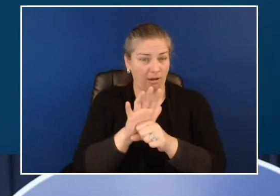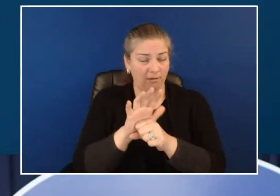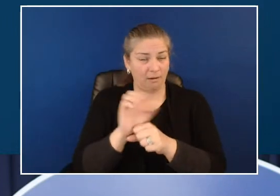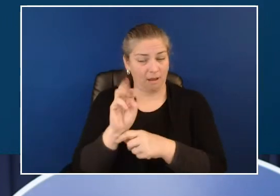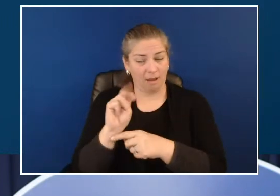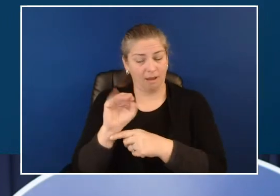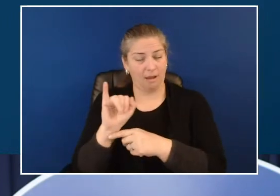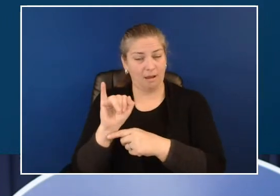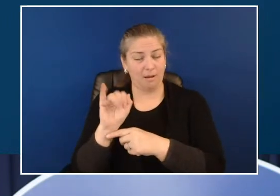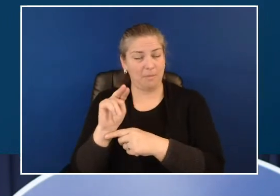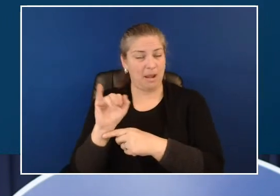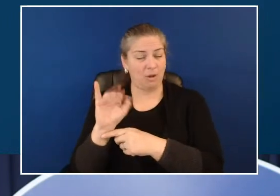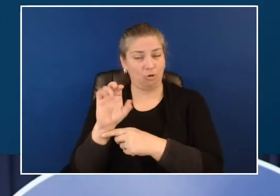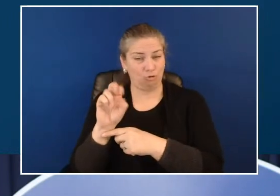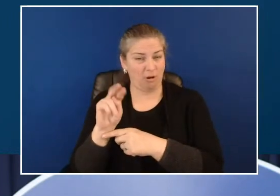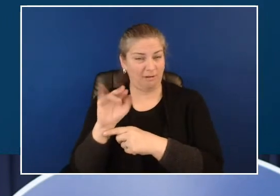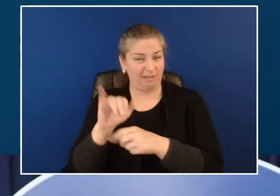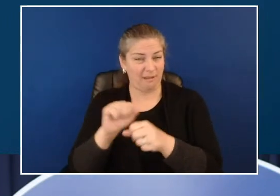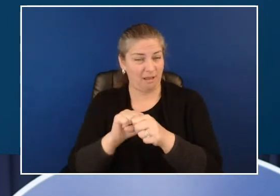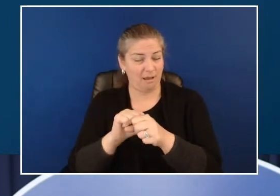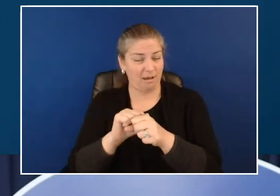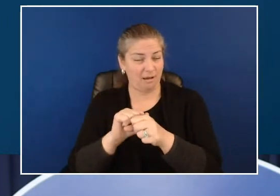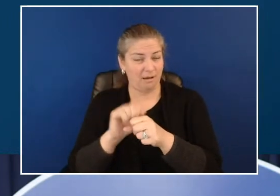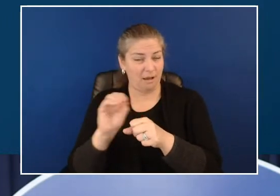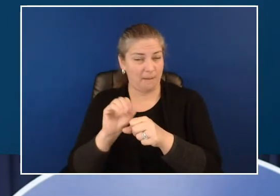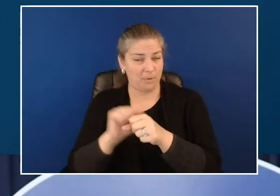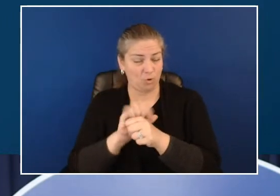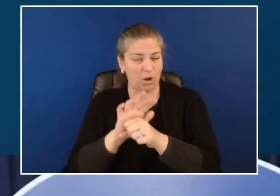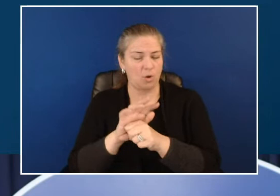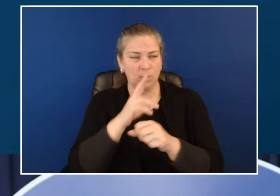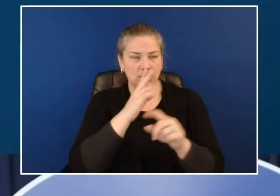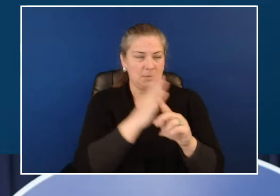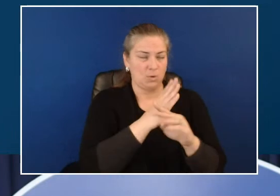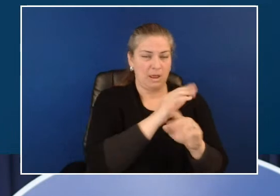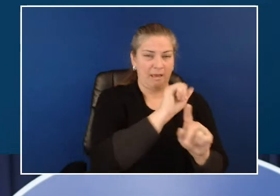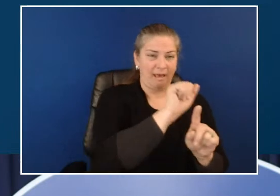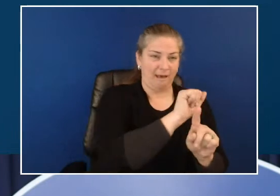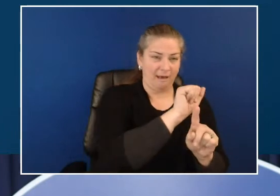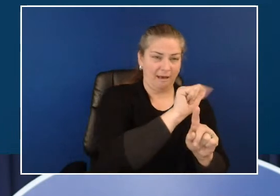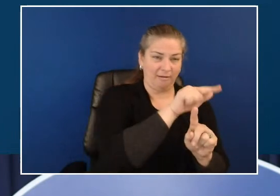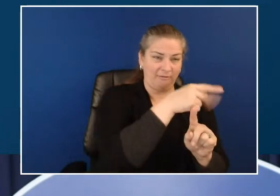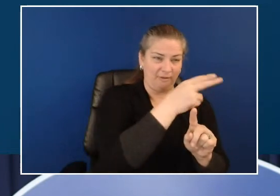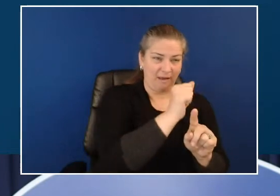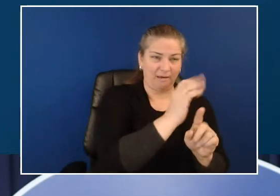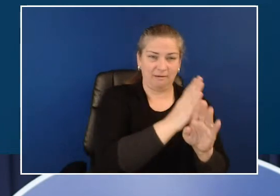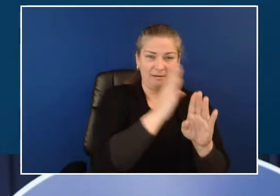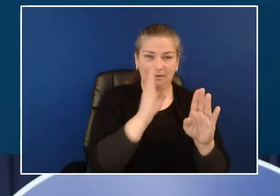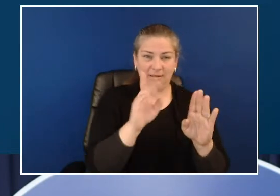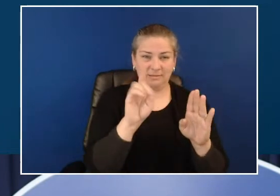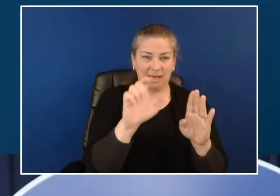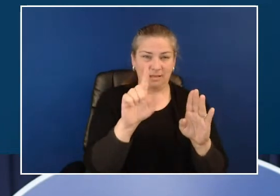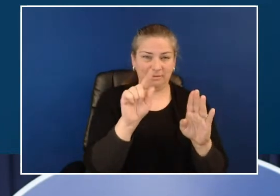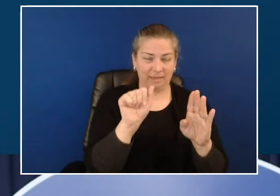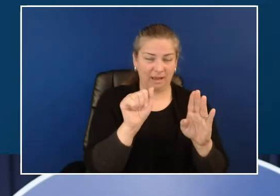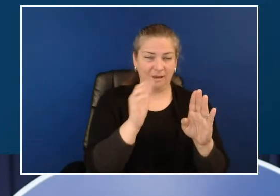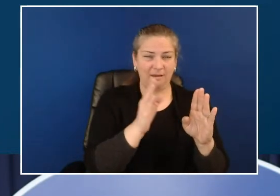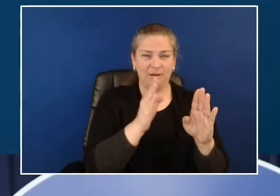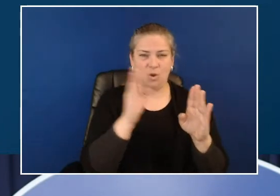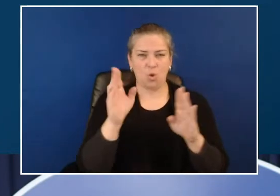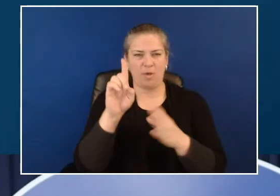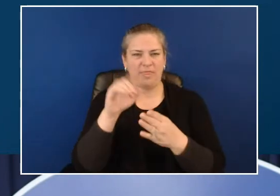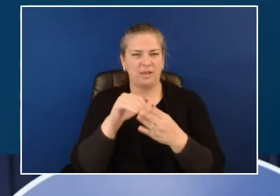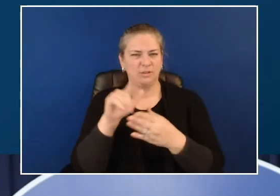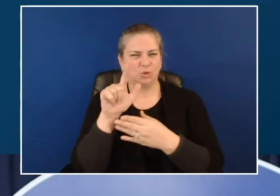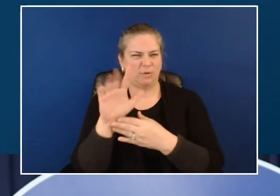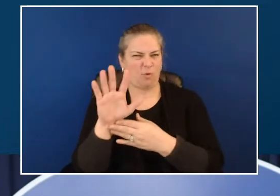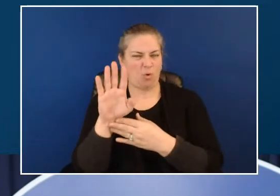get closer to where we were between Alpha and Delta, where we got down to even 1,024 cases in a